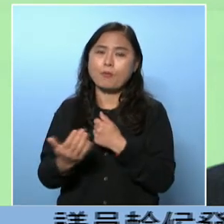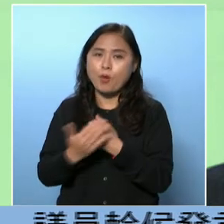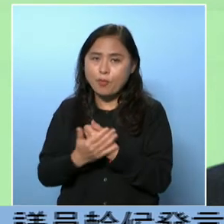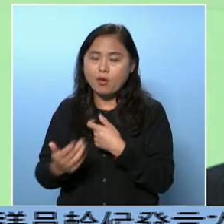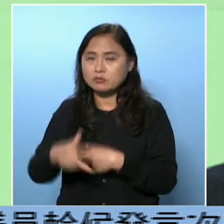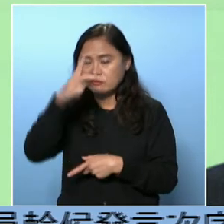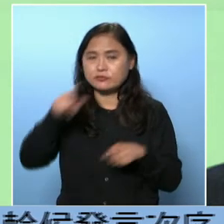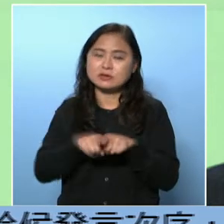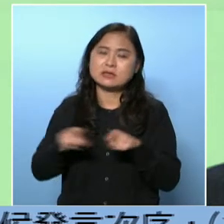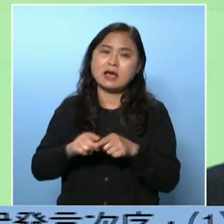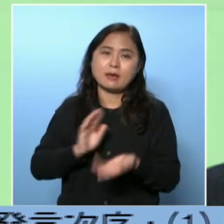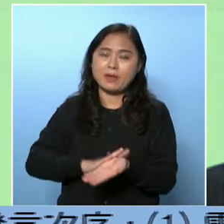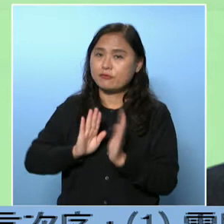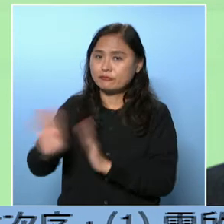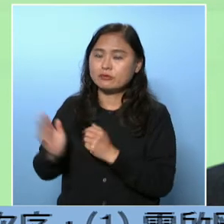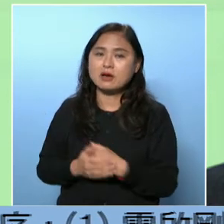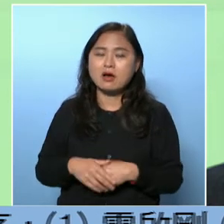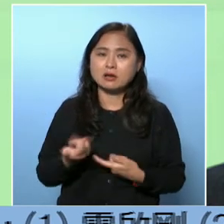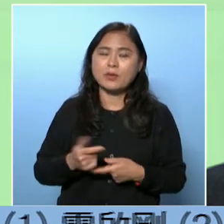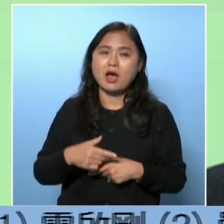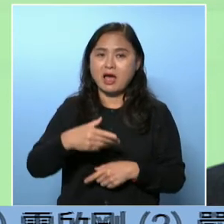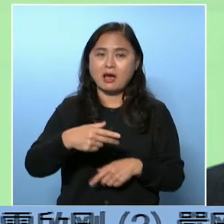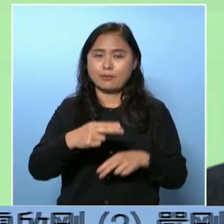community resources utilized better by the government.